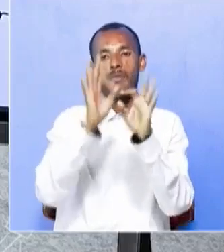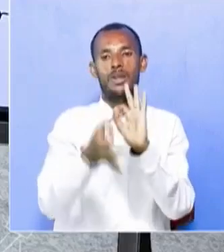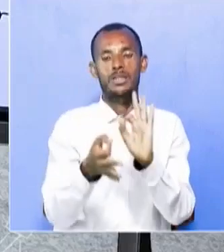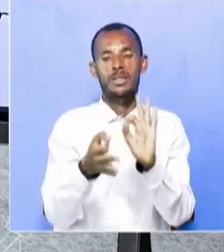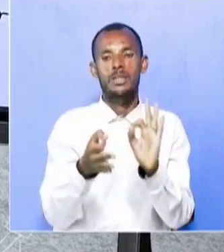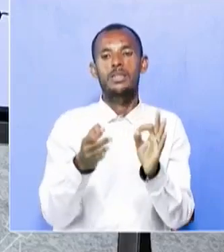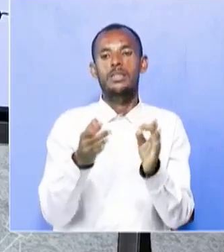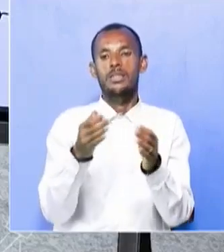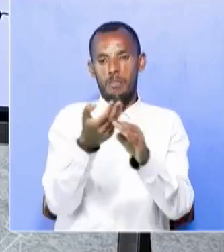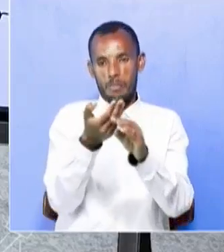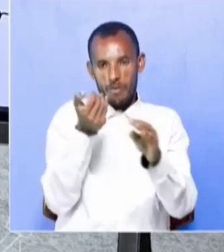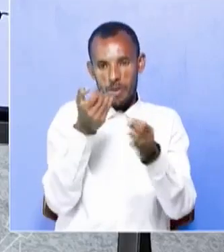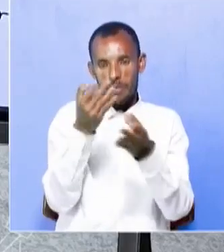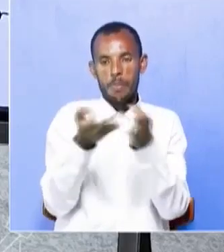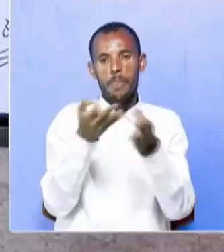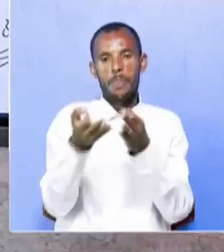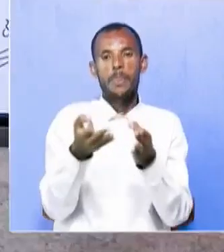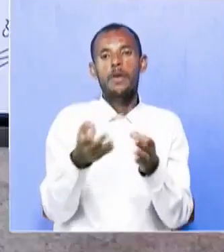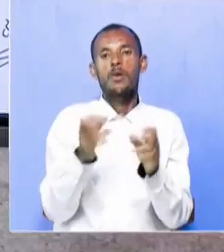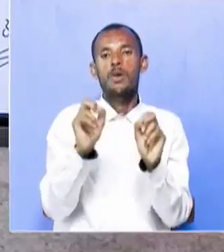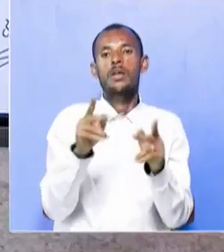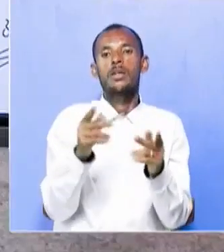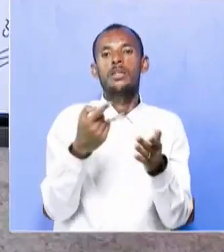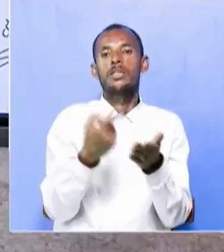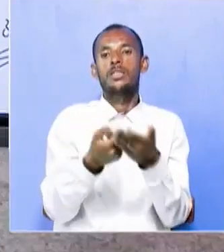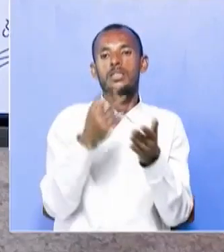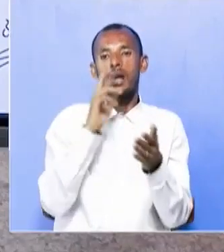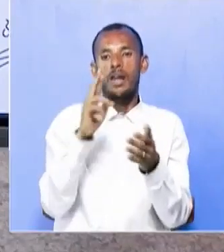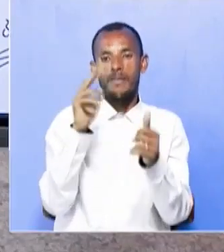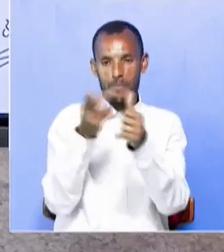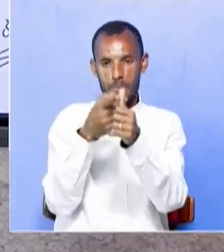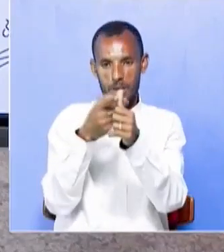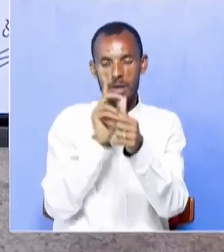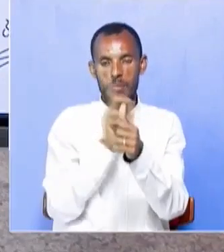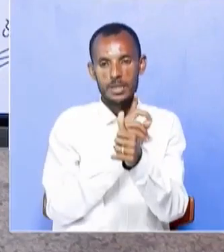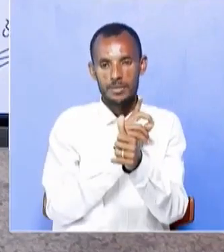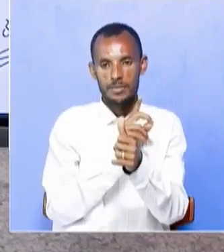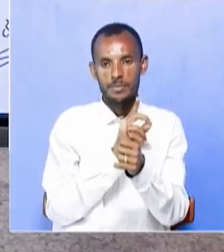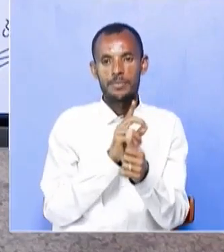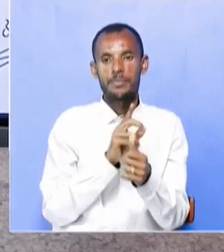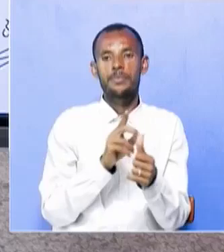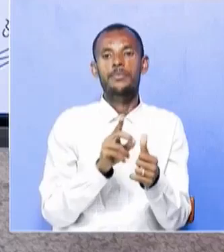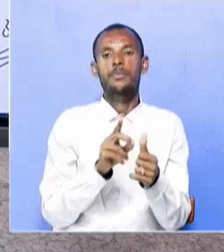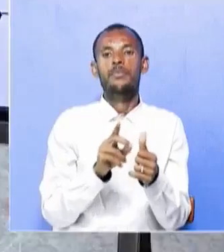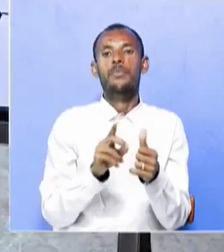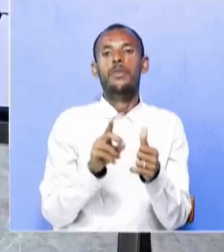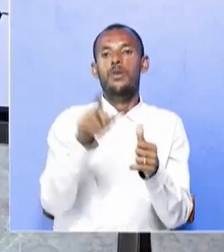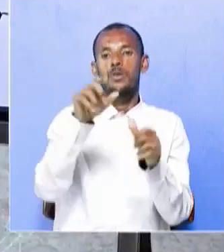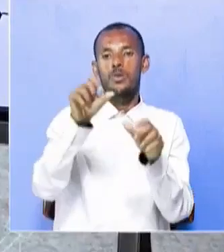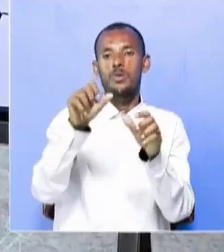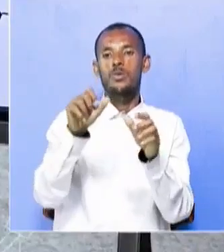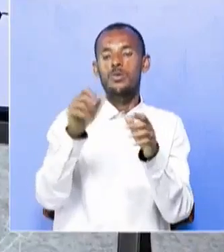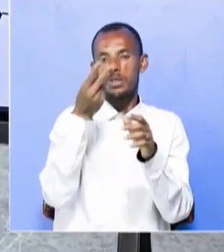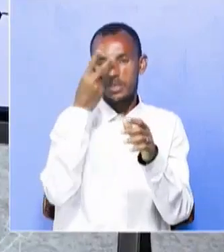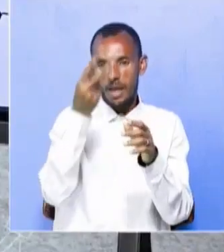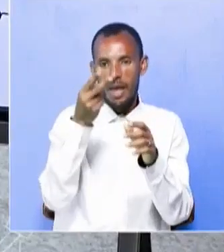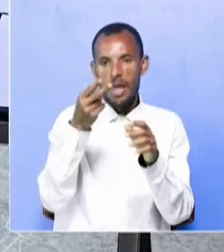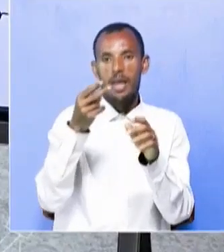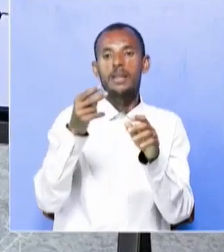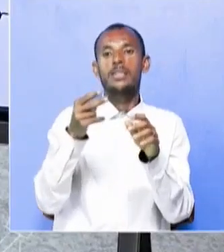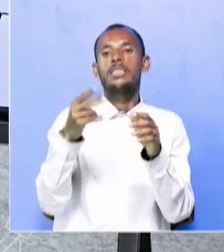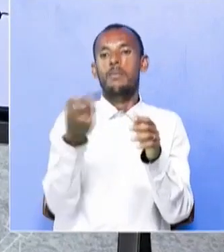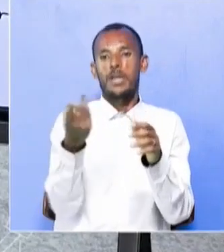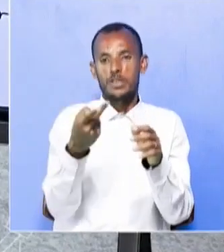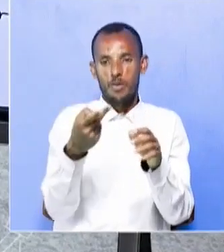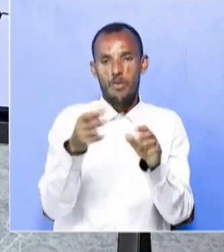I already stated. Okay, those are, the first one is you need to cross-check whether the pairs